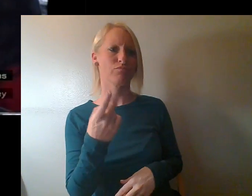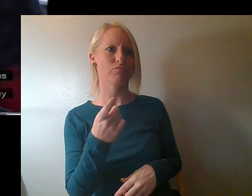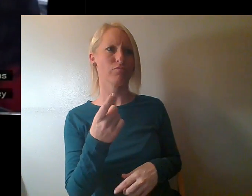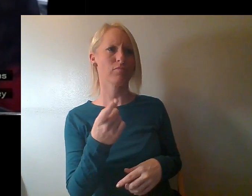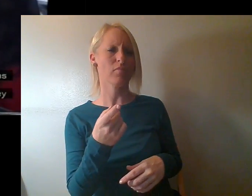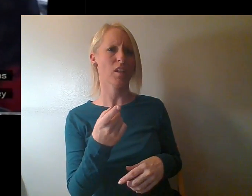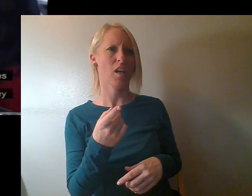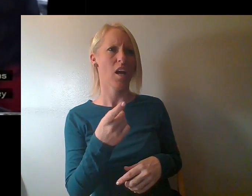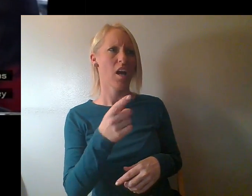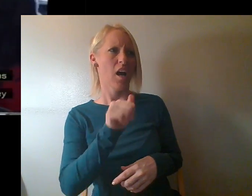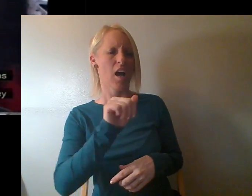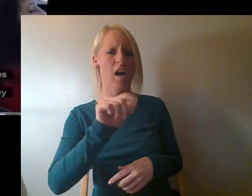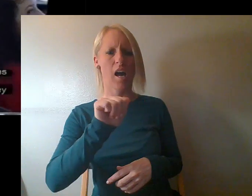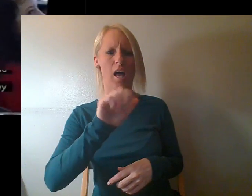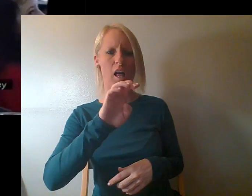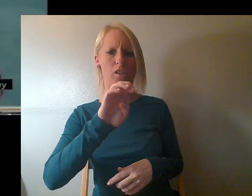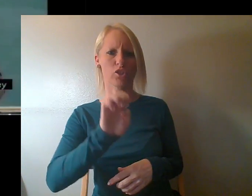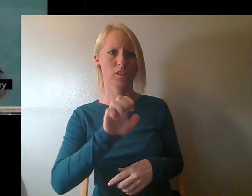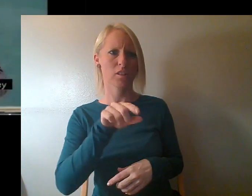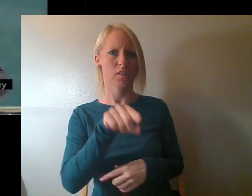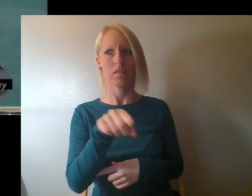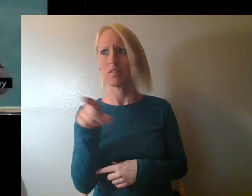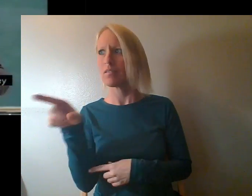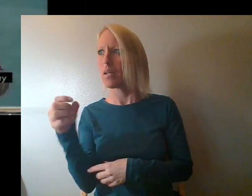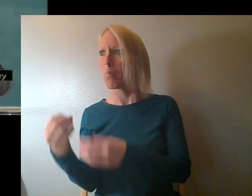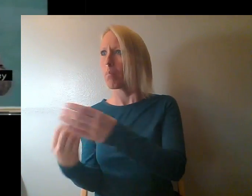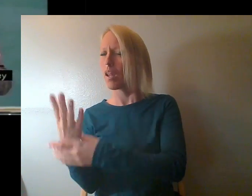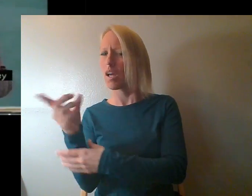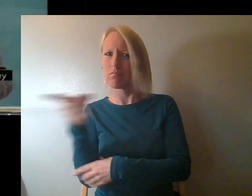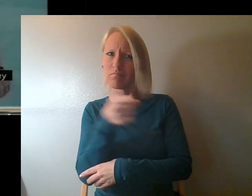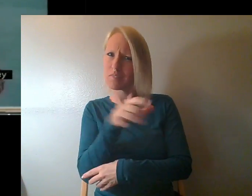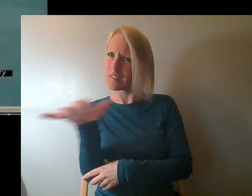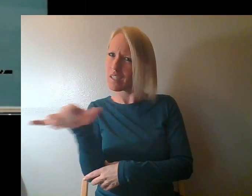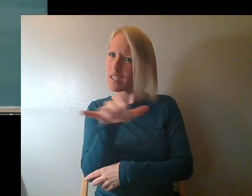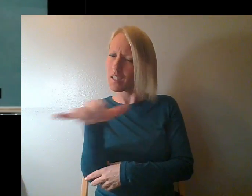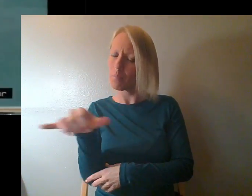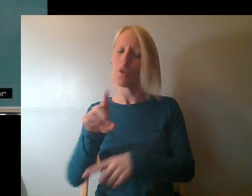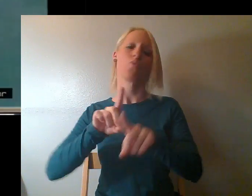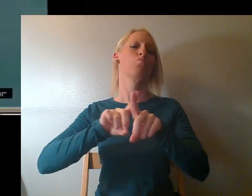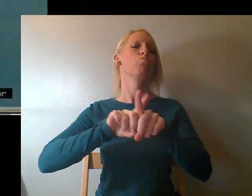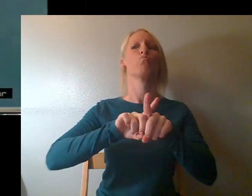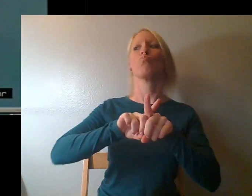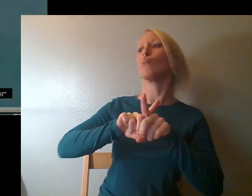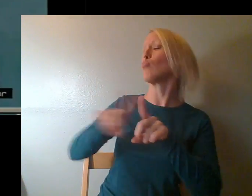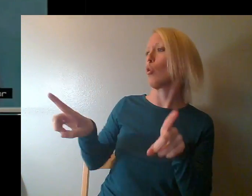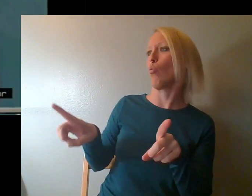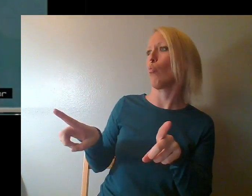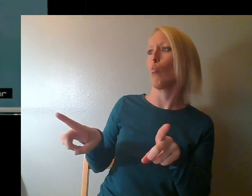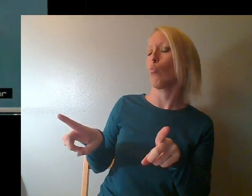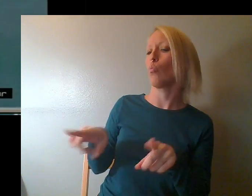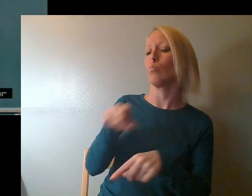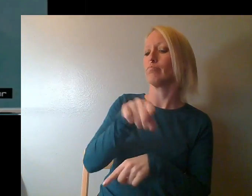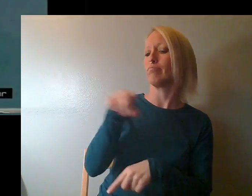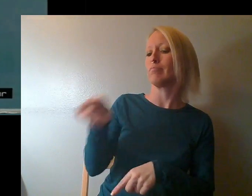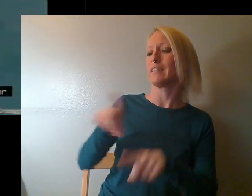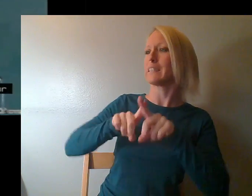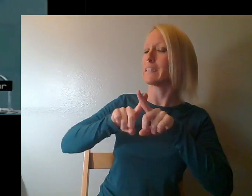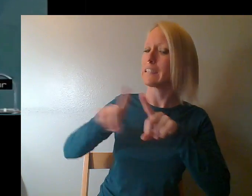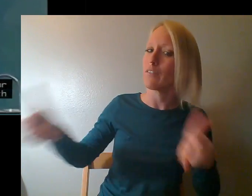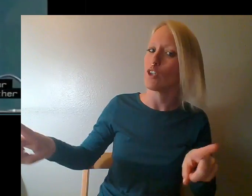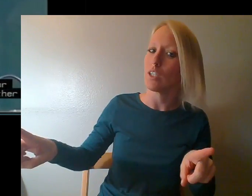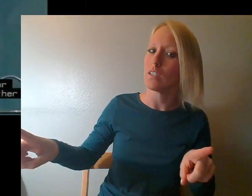because of the way that they live. All right, algae basically are singular-celled organisms